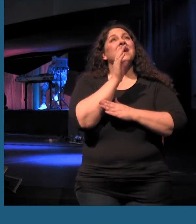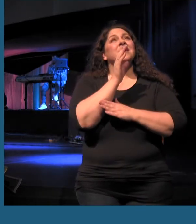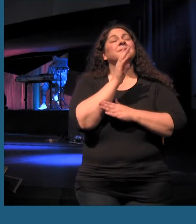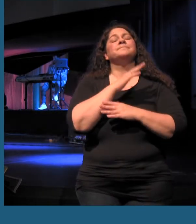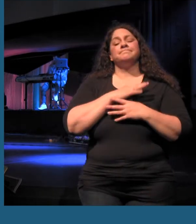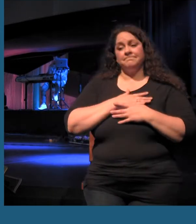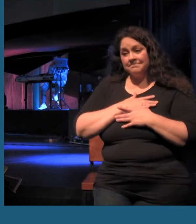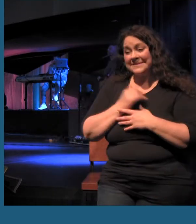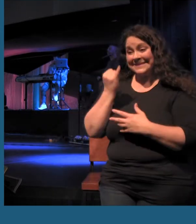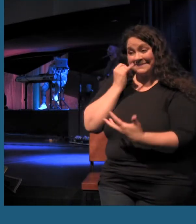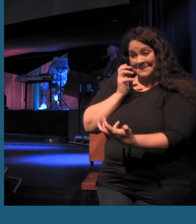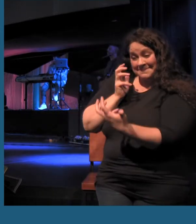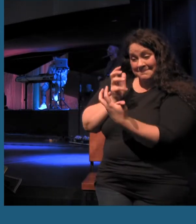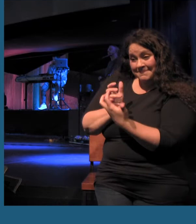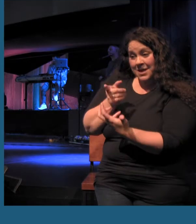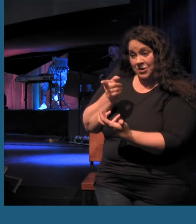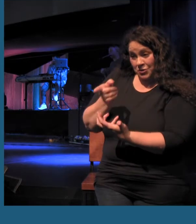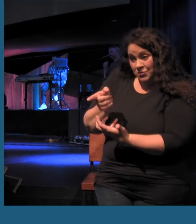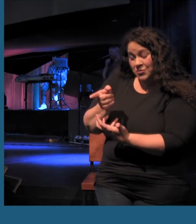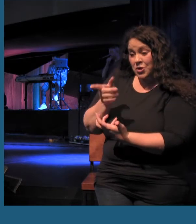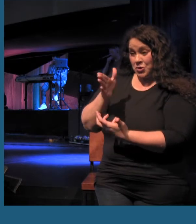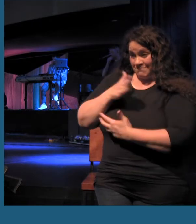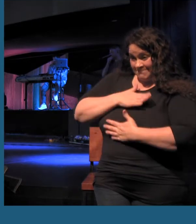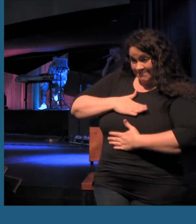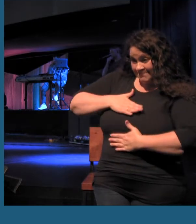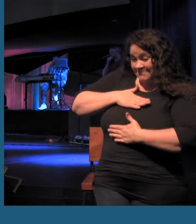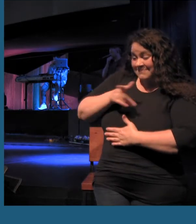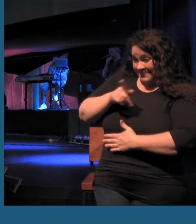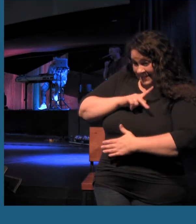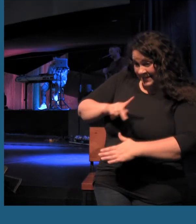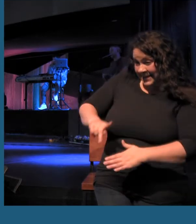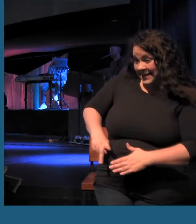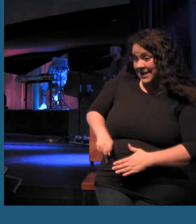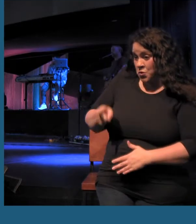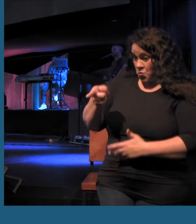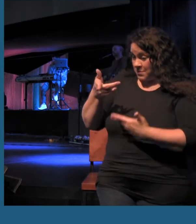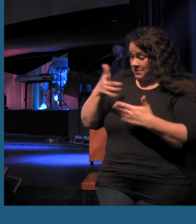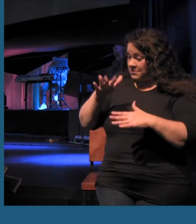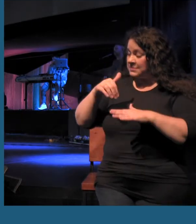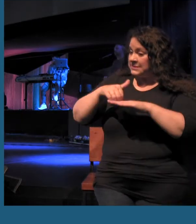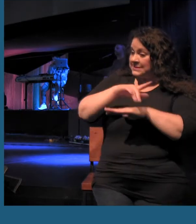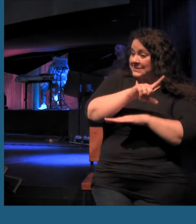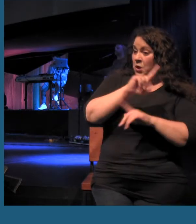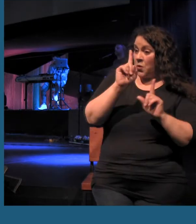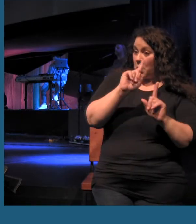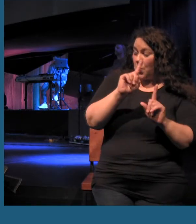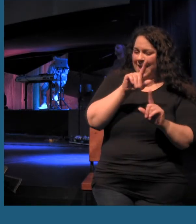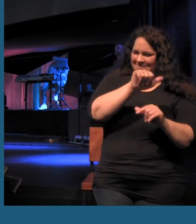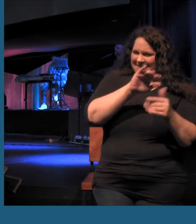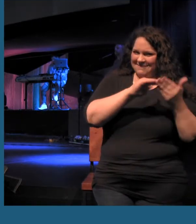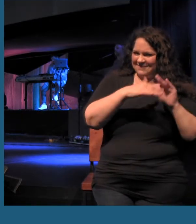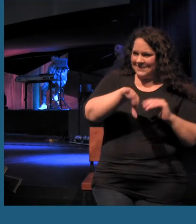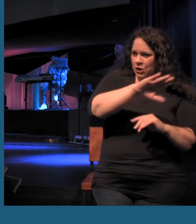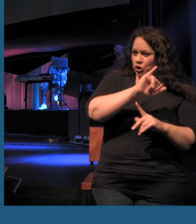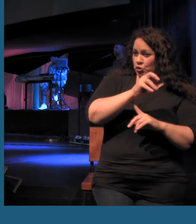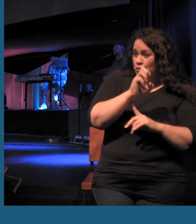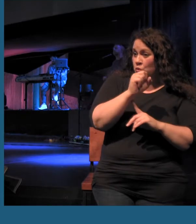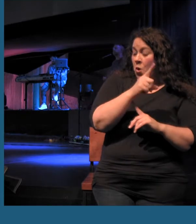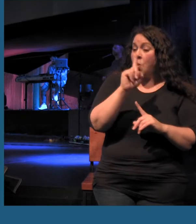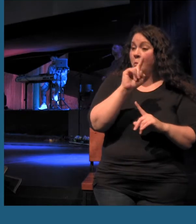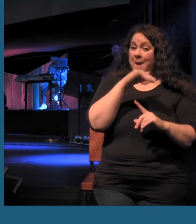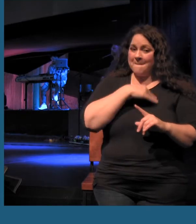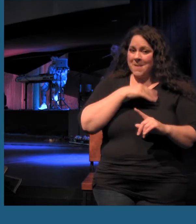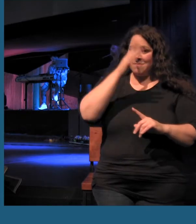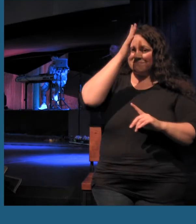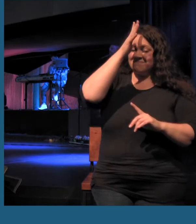and if your servant has found favor in his sight, let him send me to the city in Judah where my ancestors are buried so that I can rebuild